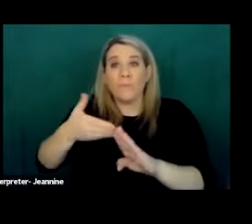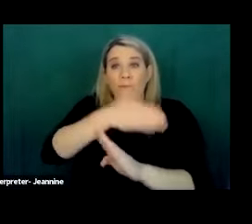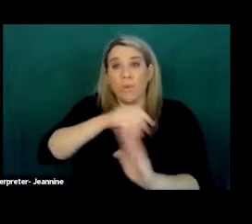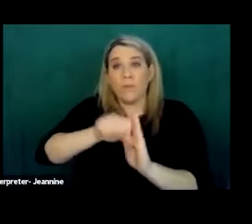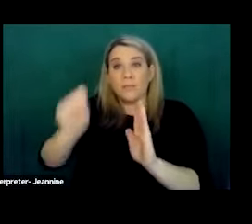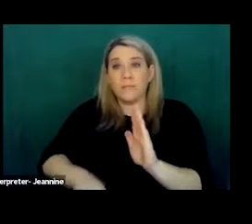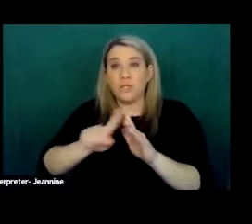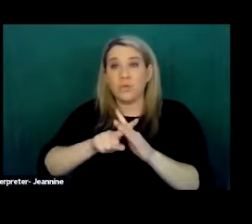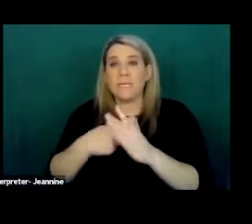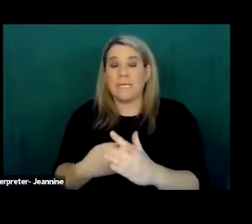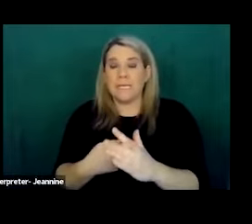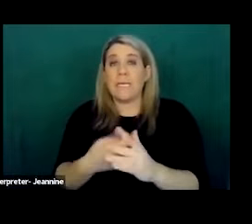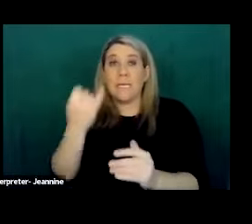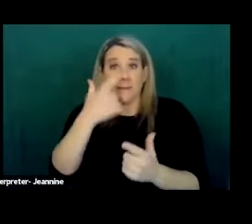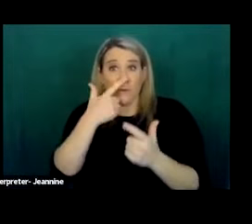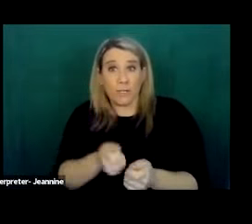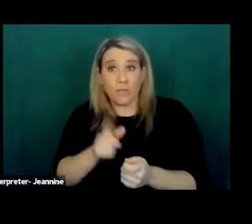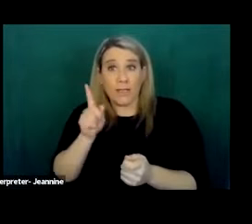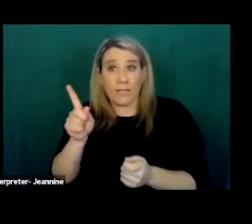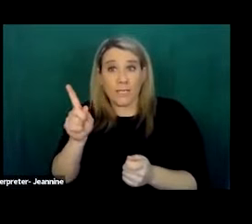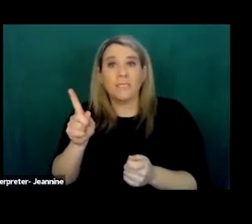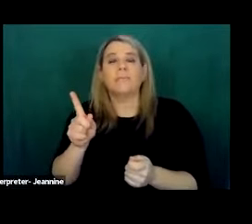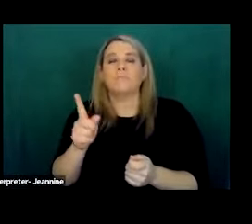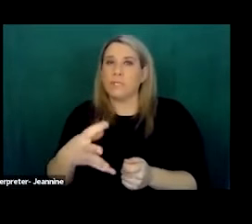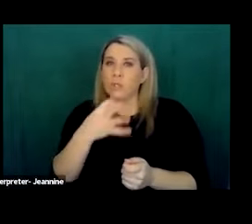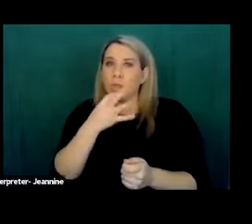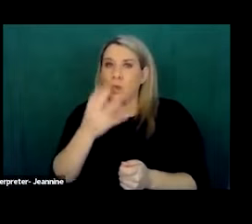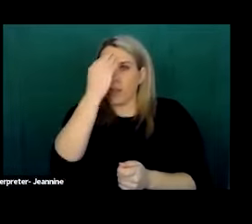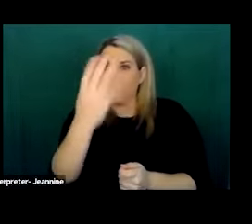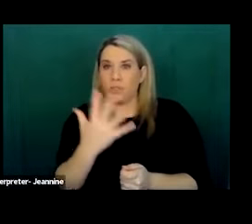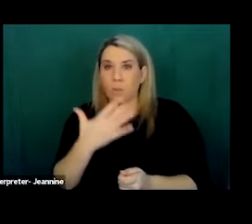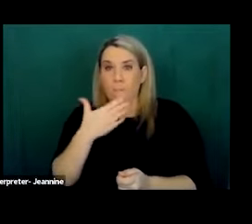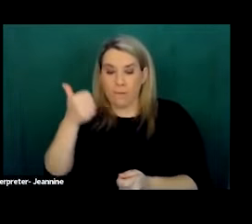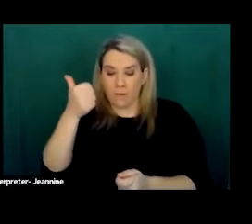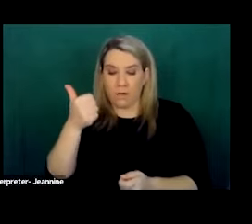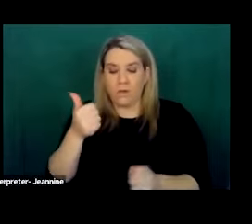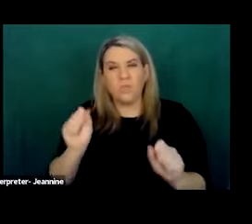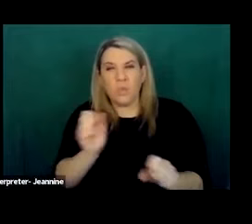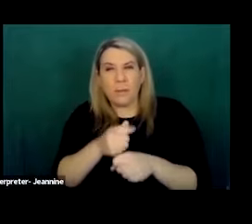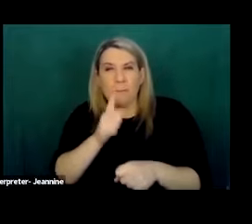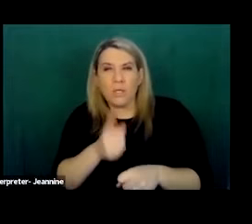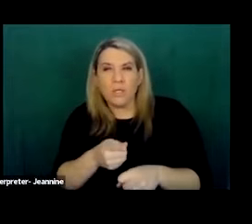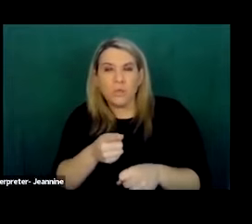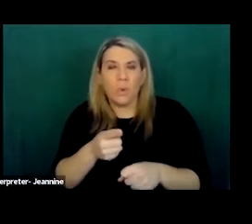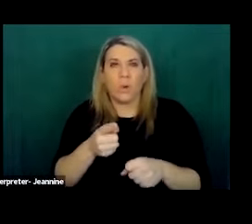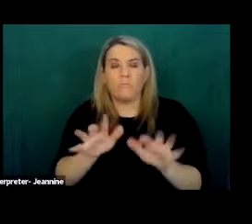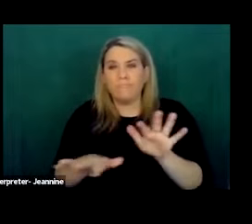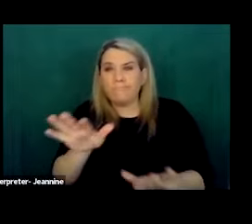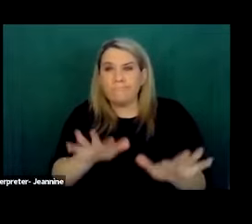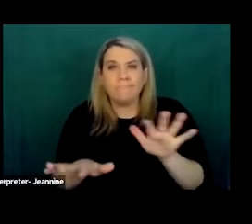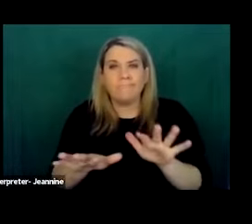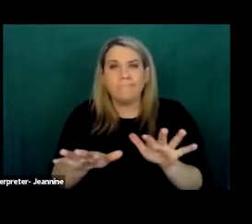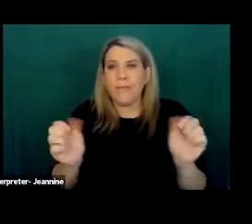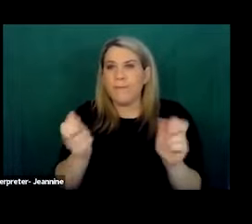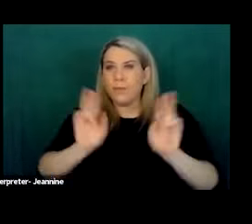this is something you're interested in, the sooner you can let us know, the better, so that we can make sure to get all of those kind of ducks